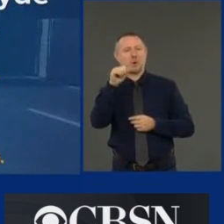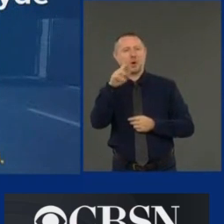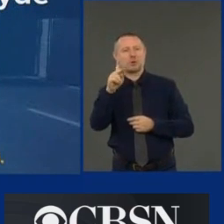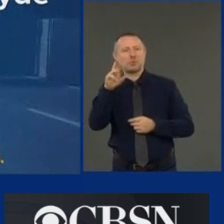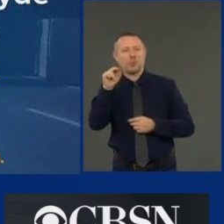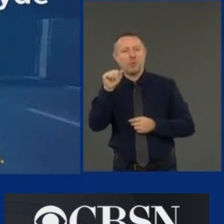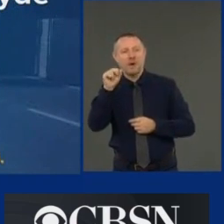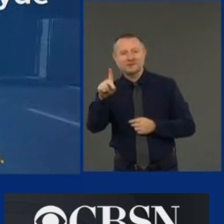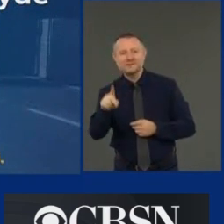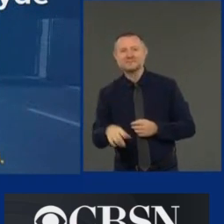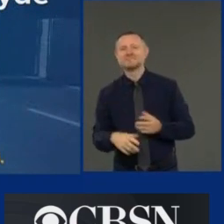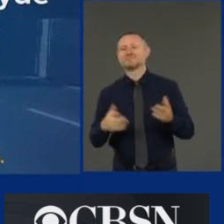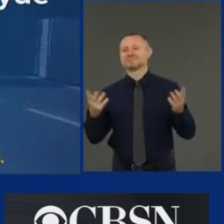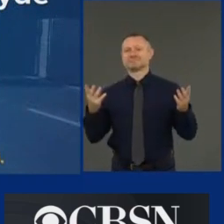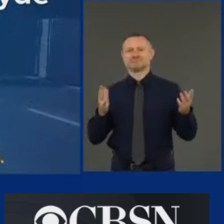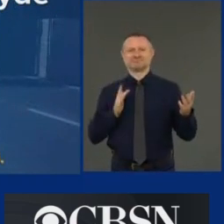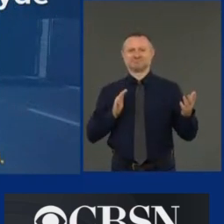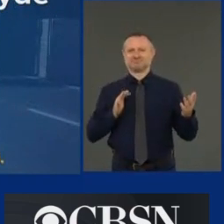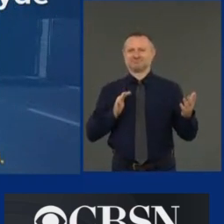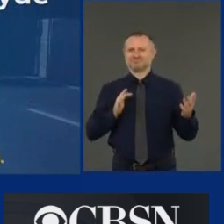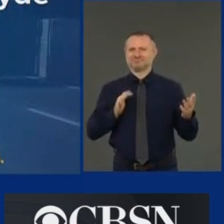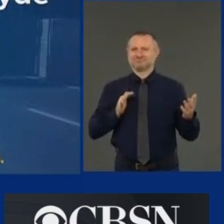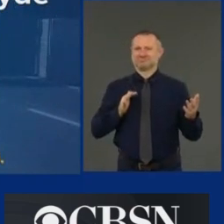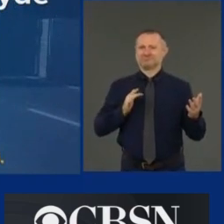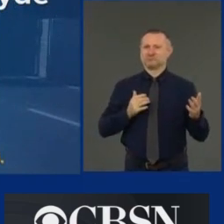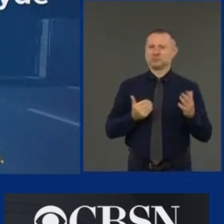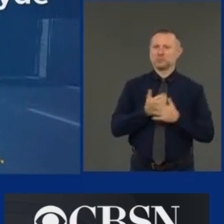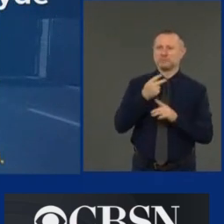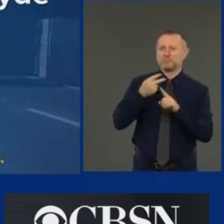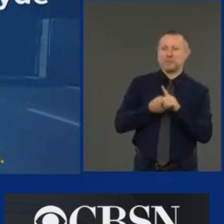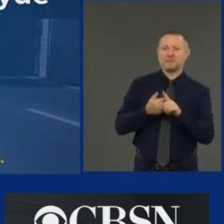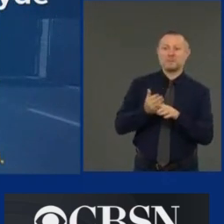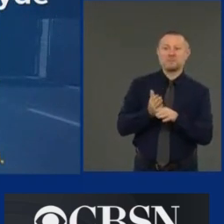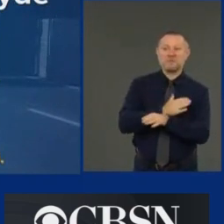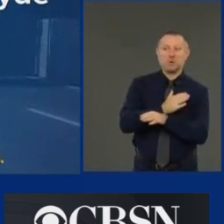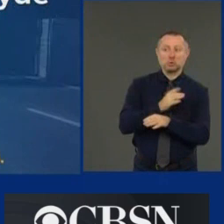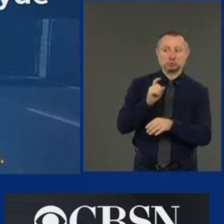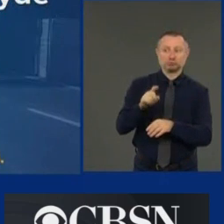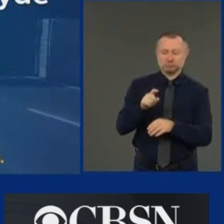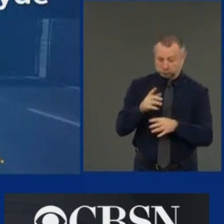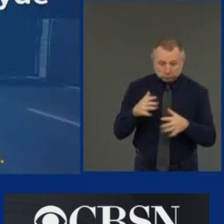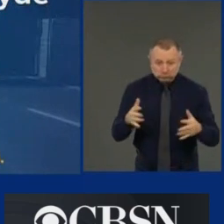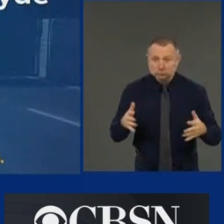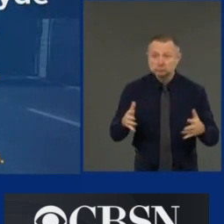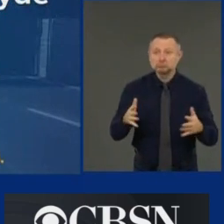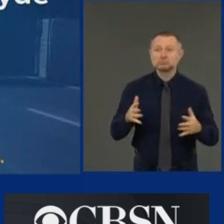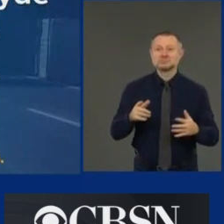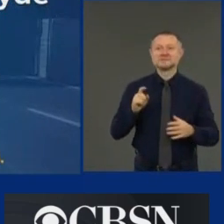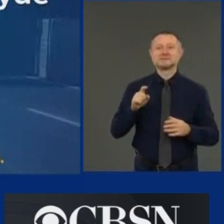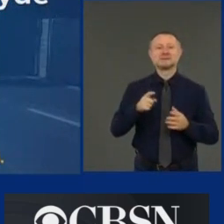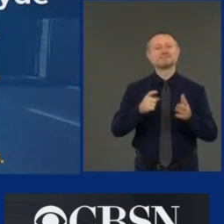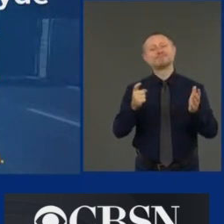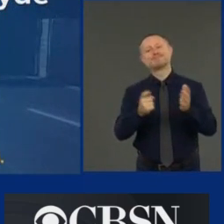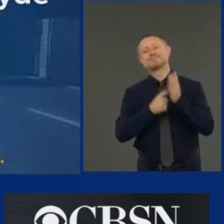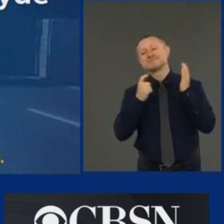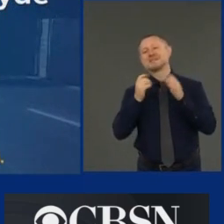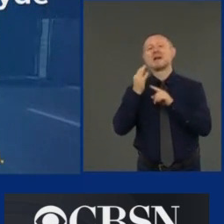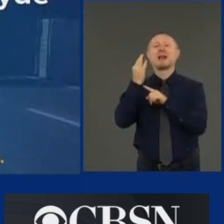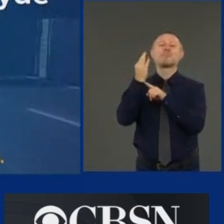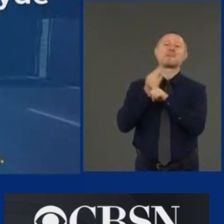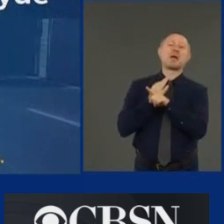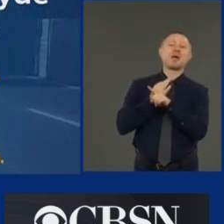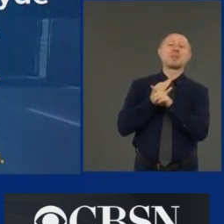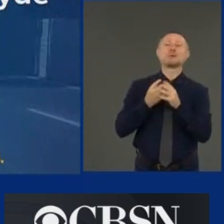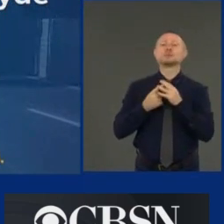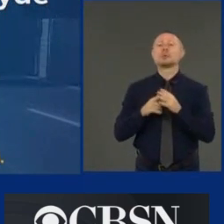First, this is opened 2 months ahead of schedule. It was supposed to take 9 months to give birth. It was 7 months